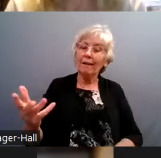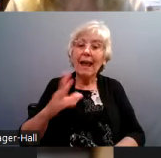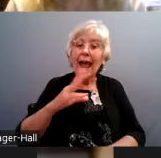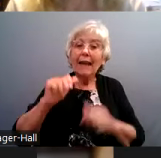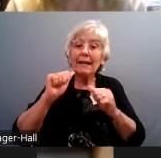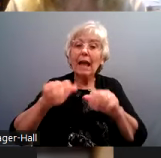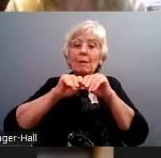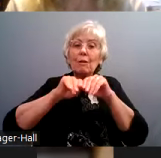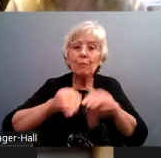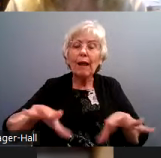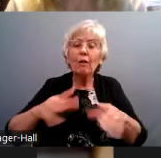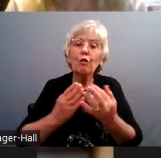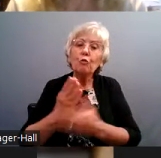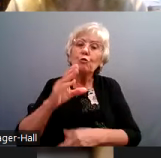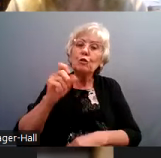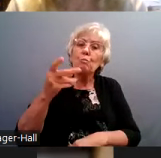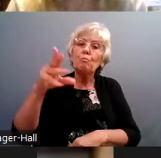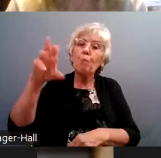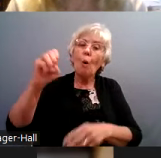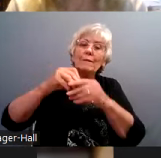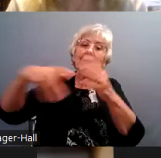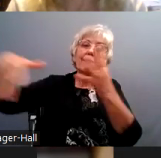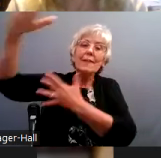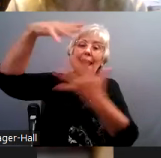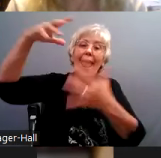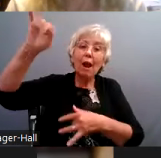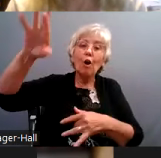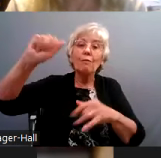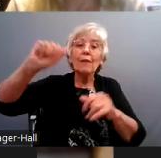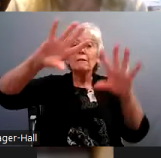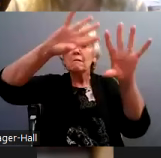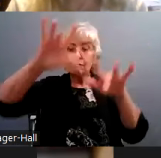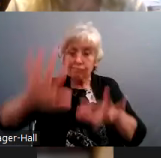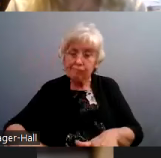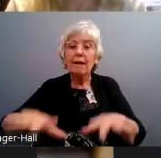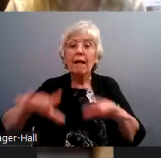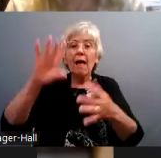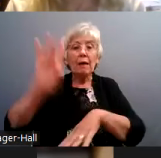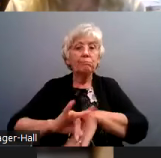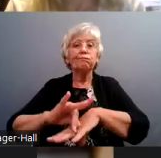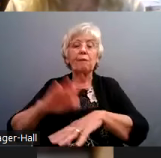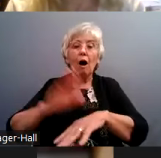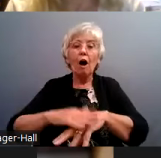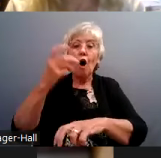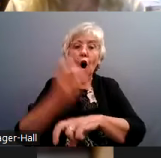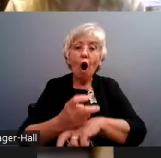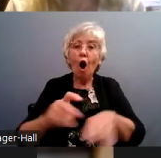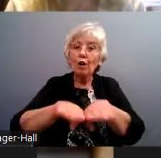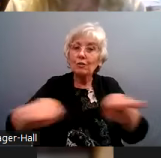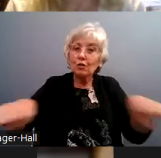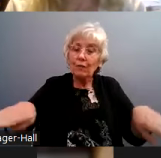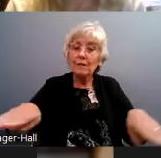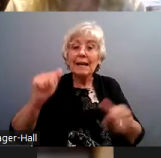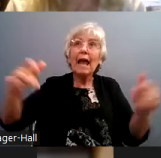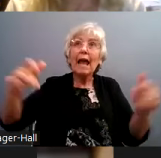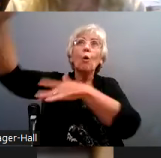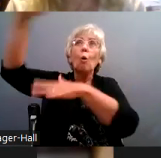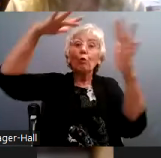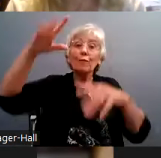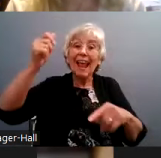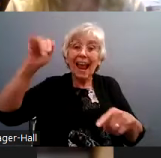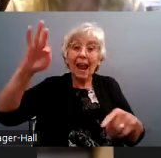spores in the air that can land and contaminate on hard surfaces. So it can, go through the air and then land on